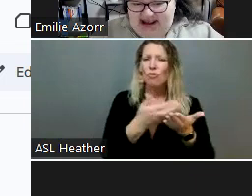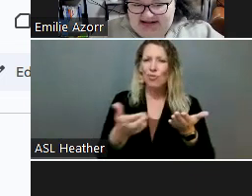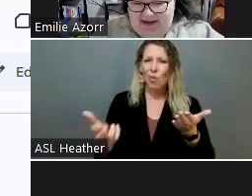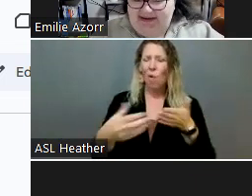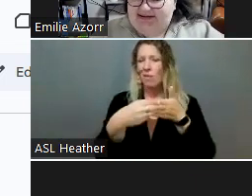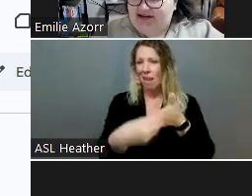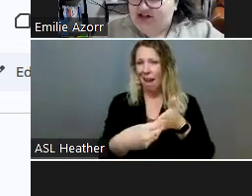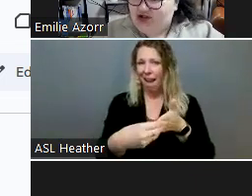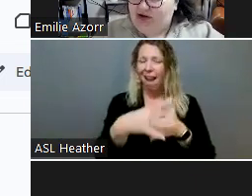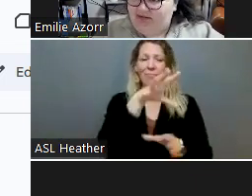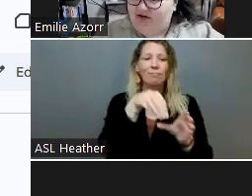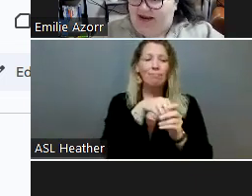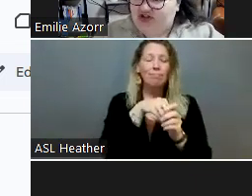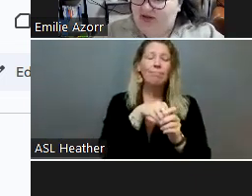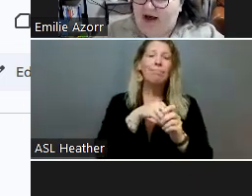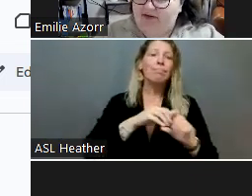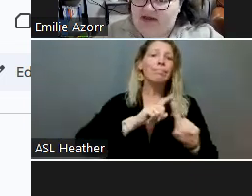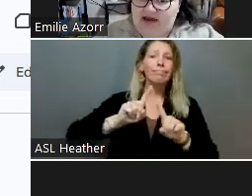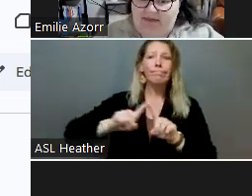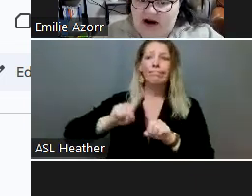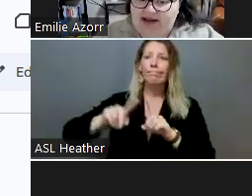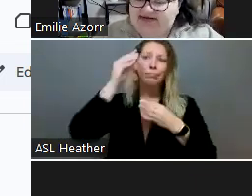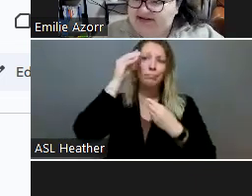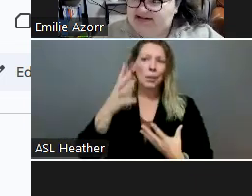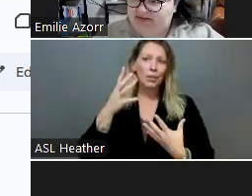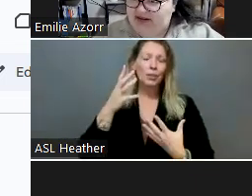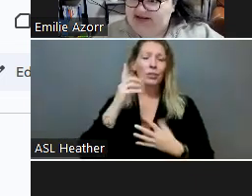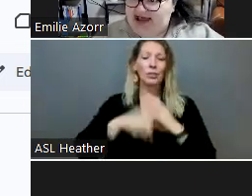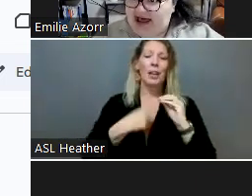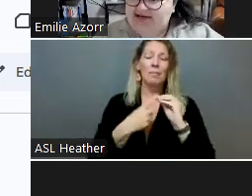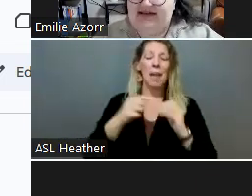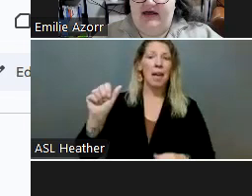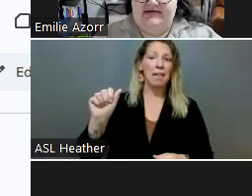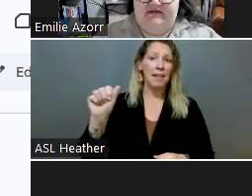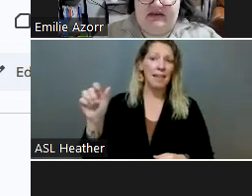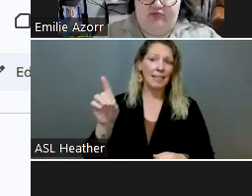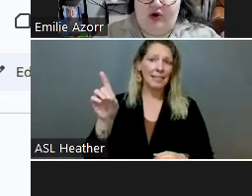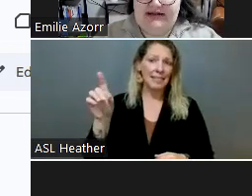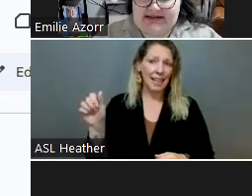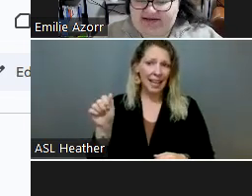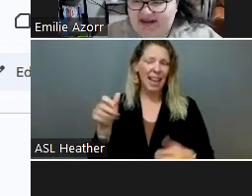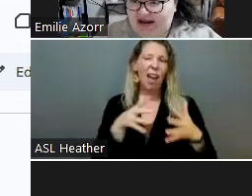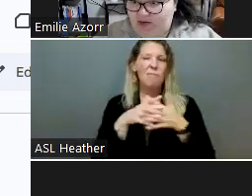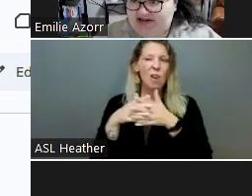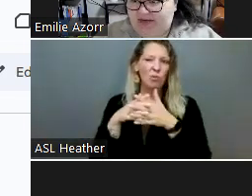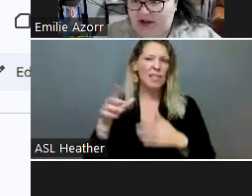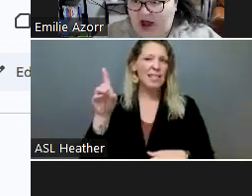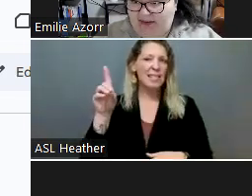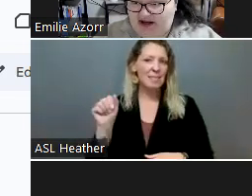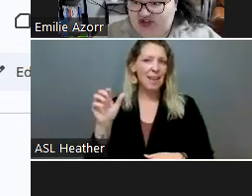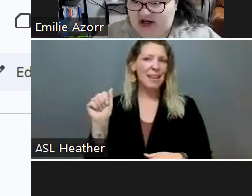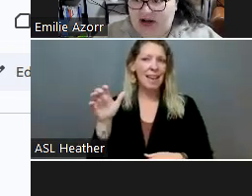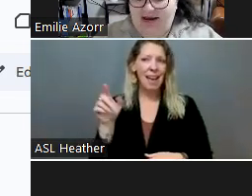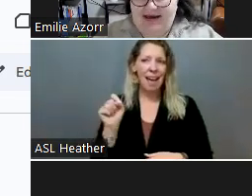that contained maybe some additional information about the Americans with Disabilities Act and the process of getting a